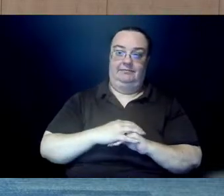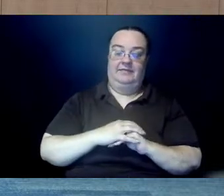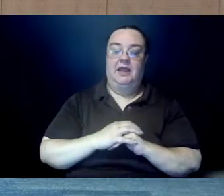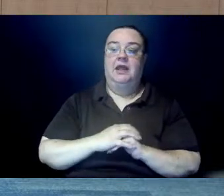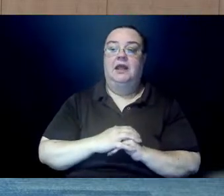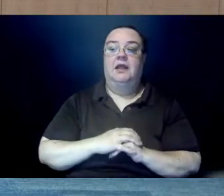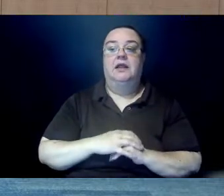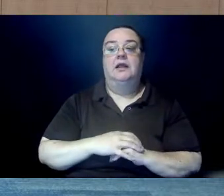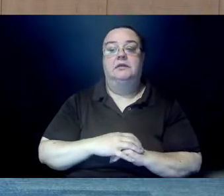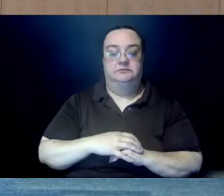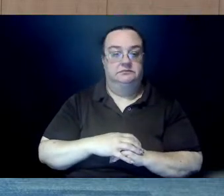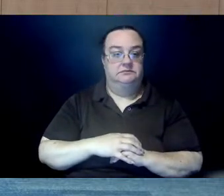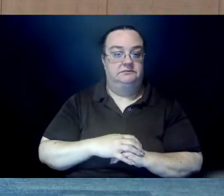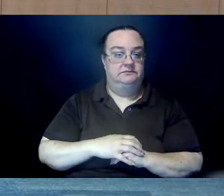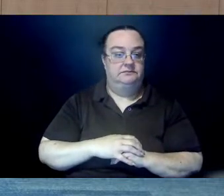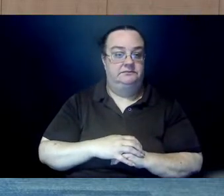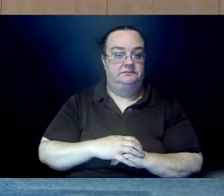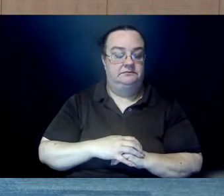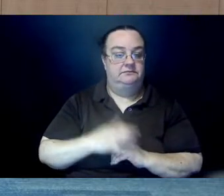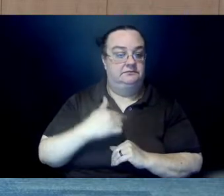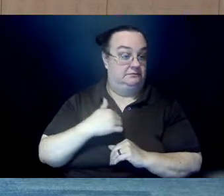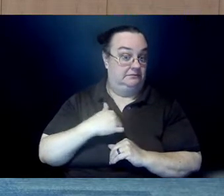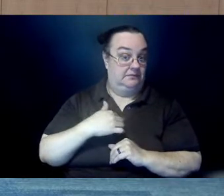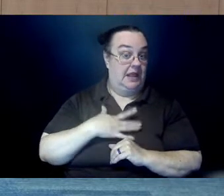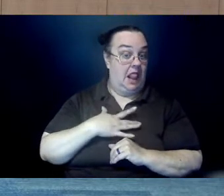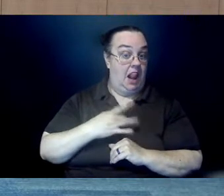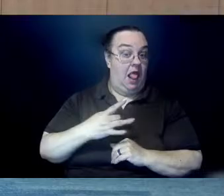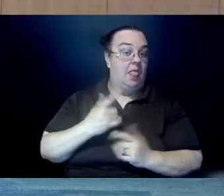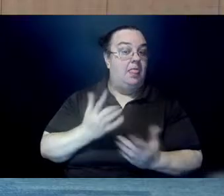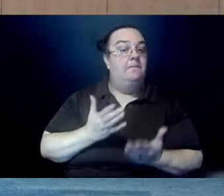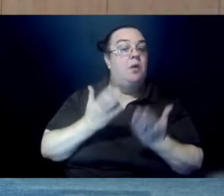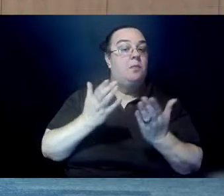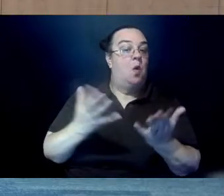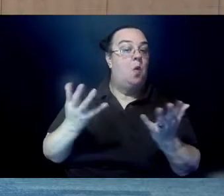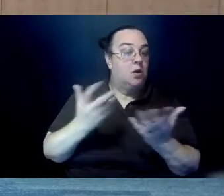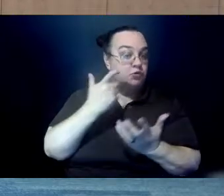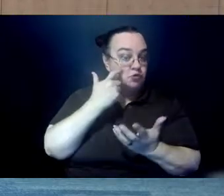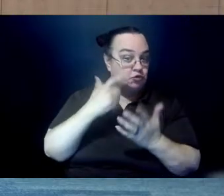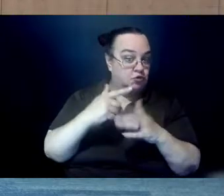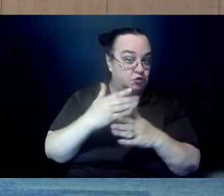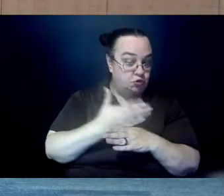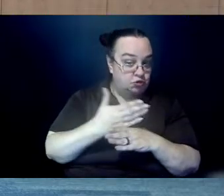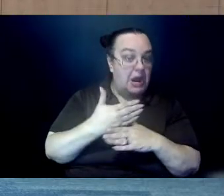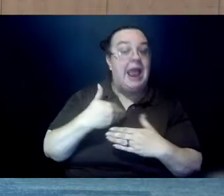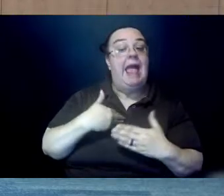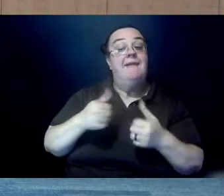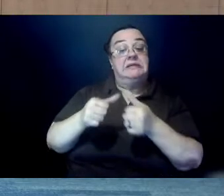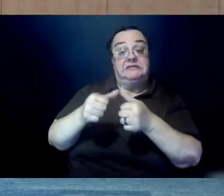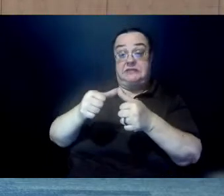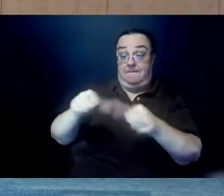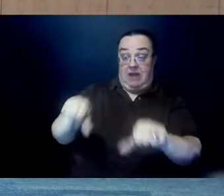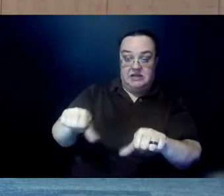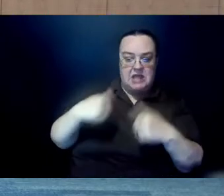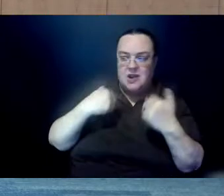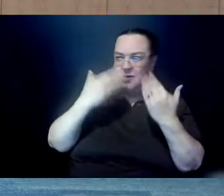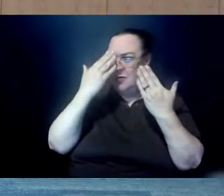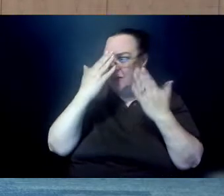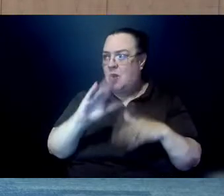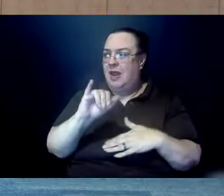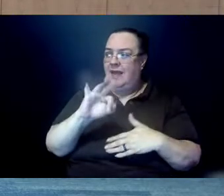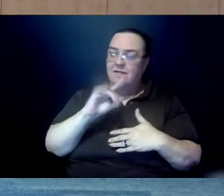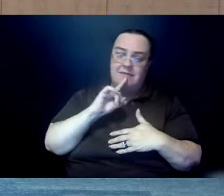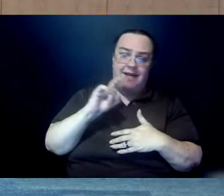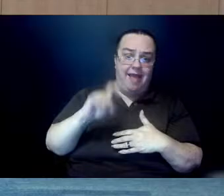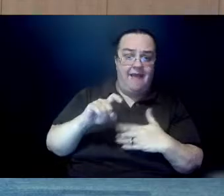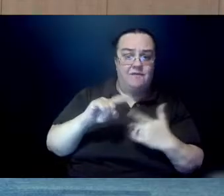I liked the proposal that was just shared of having a deposit. I don't know that we have to go